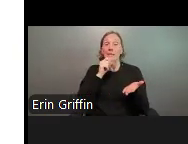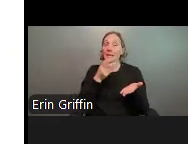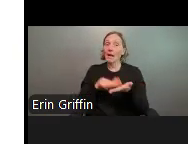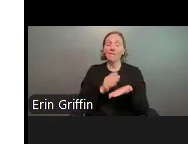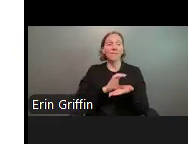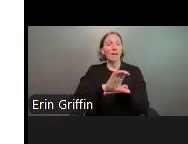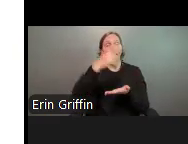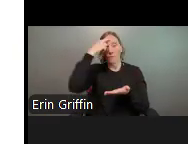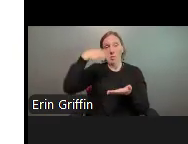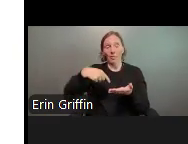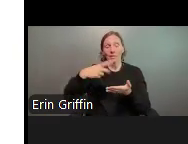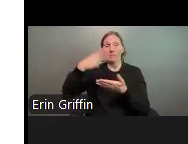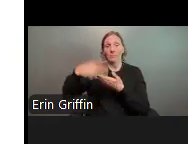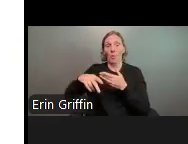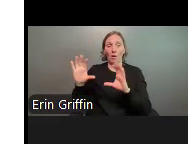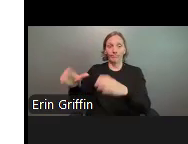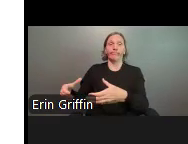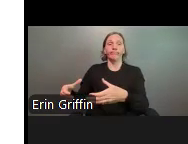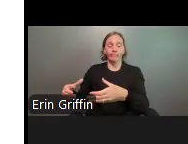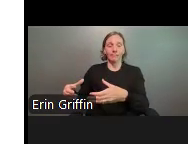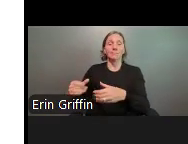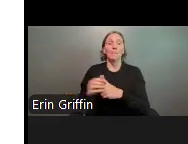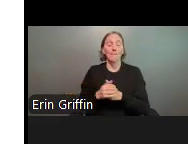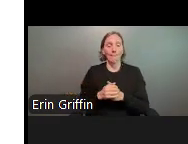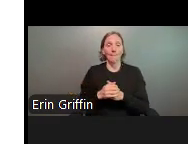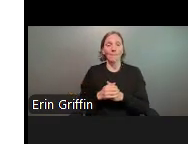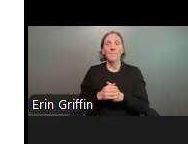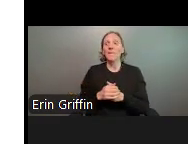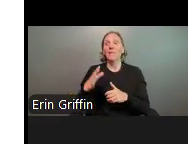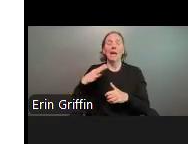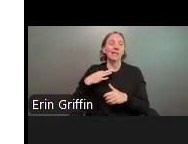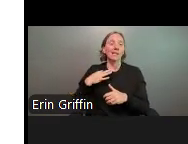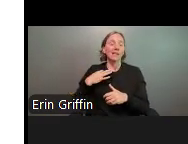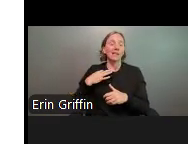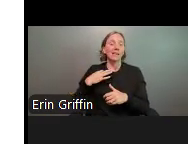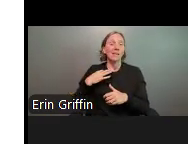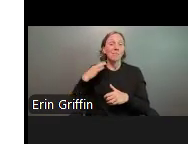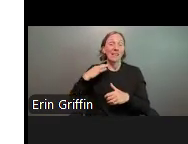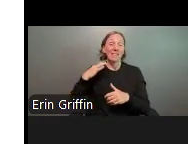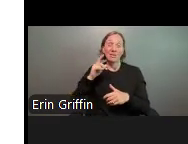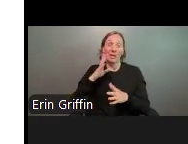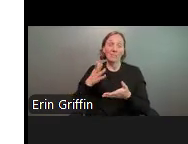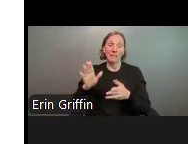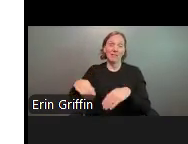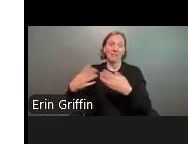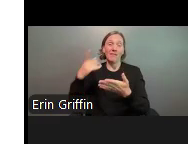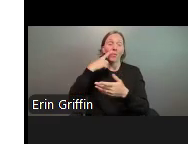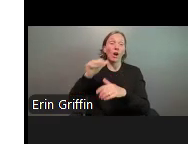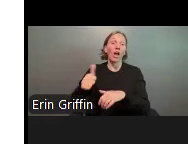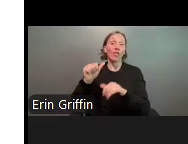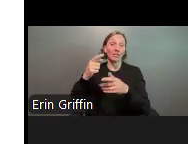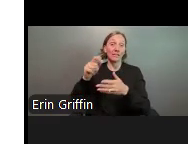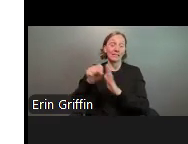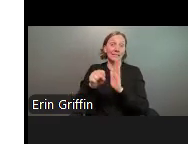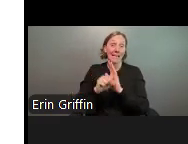program. These are benefits that are typically delivered by other state agencies and were not allocated funding in that state